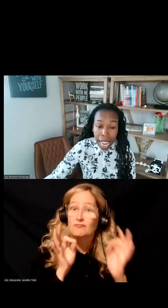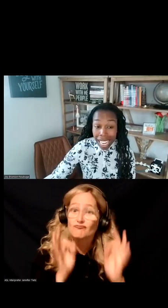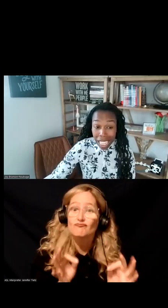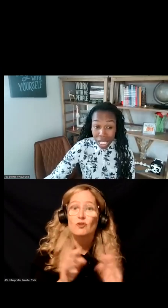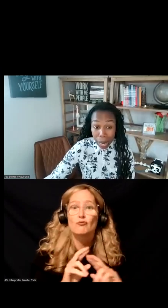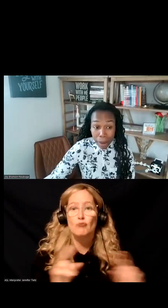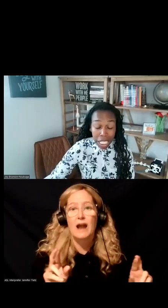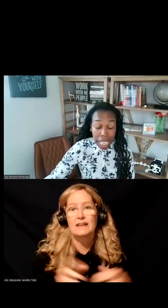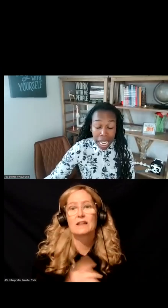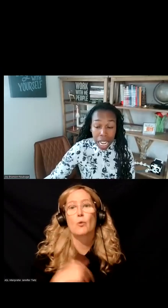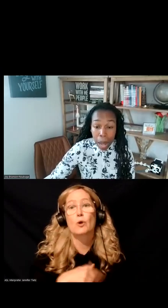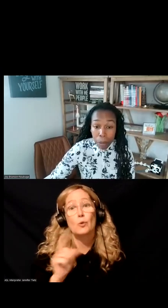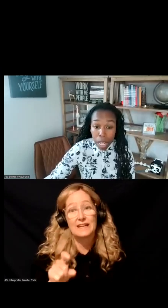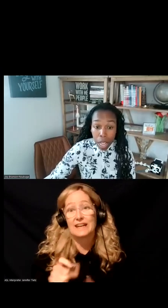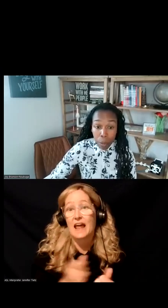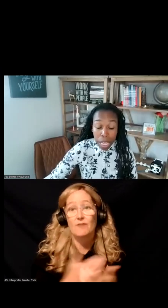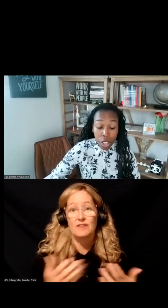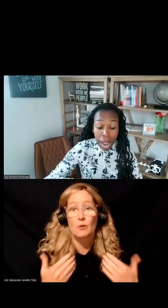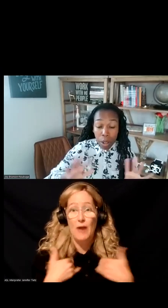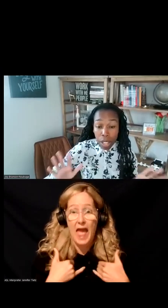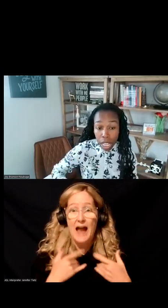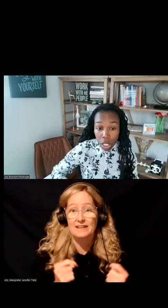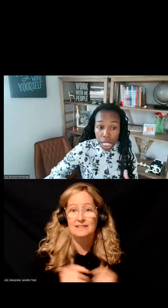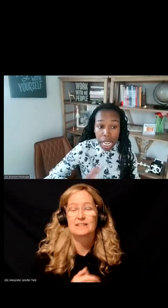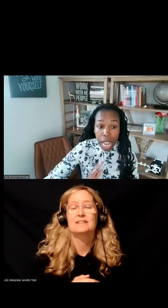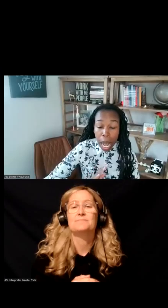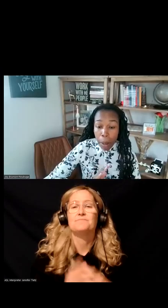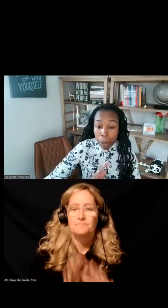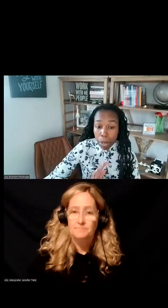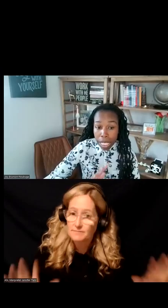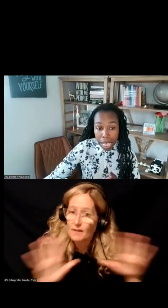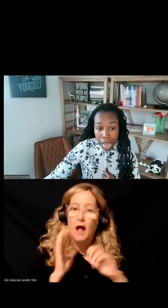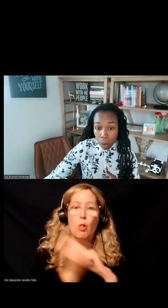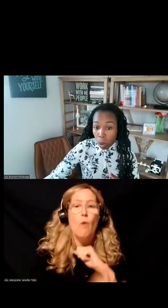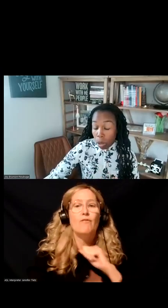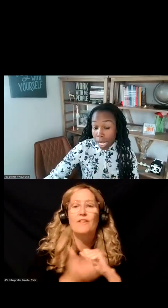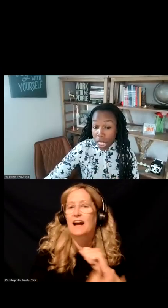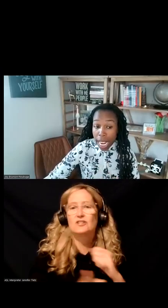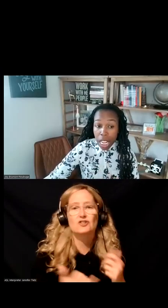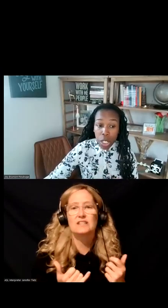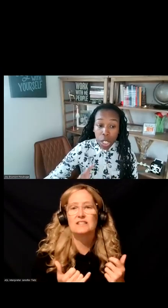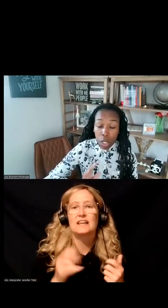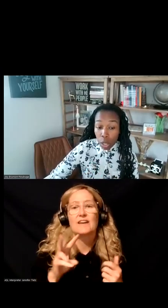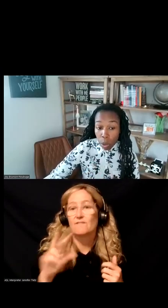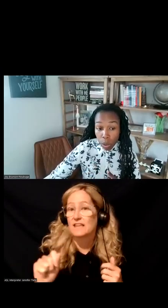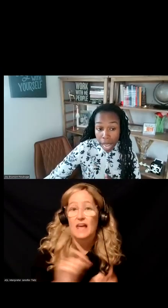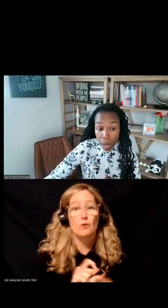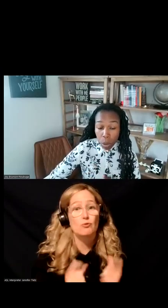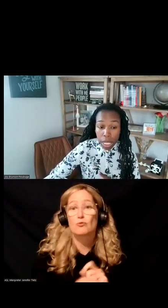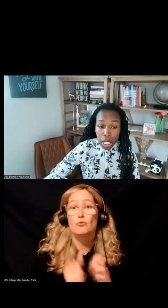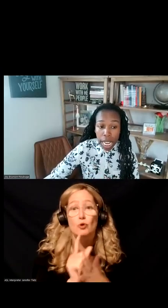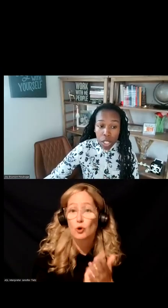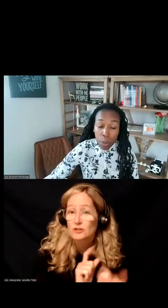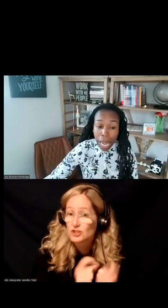needed. And as you can imagine, throughout the country, DEA rules can change, the local